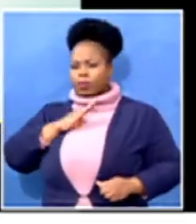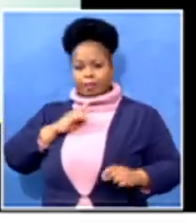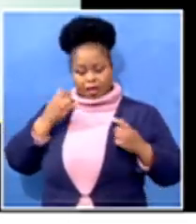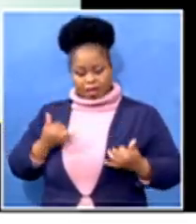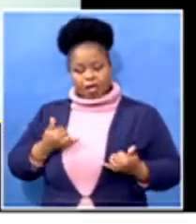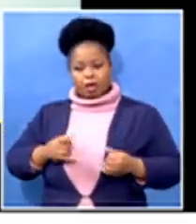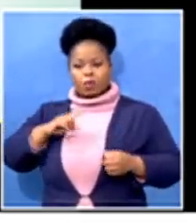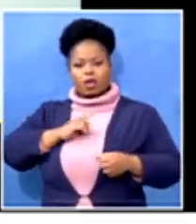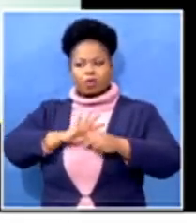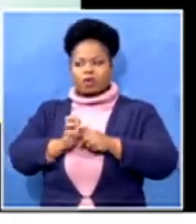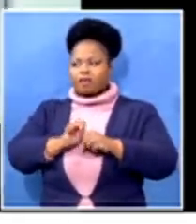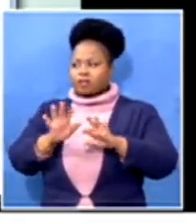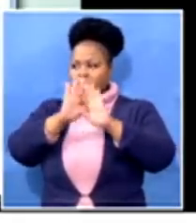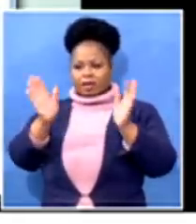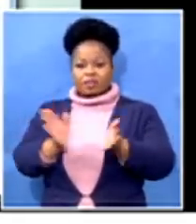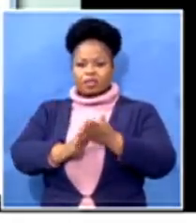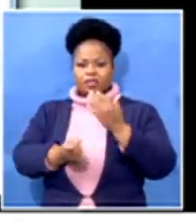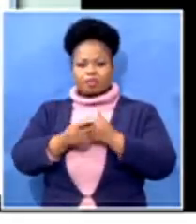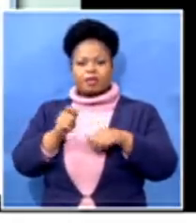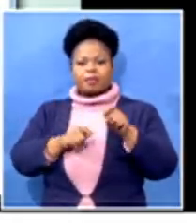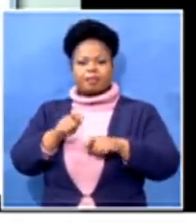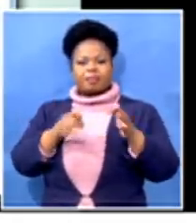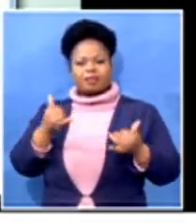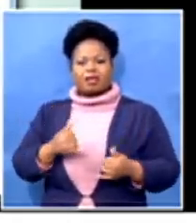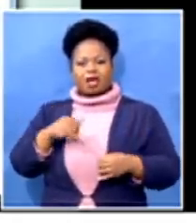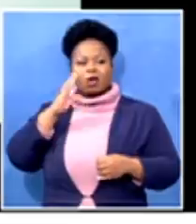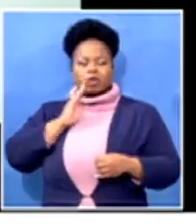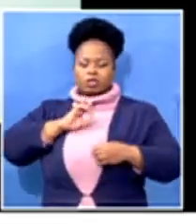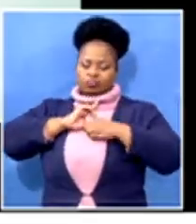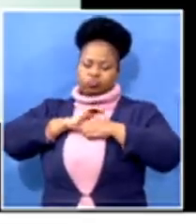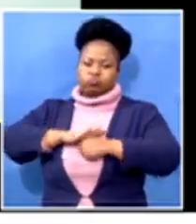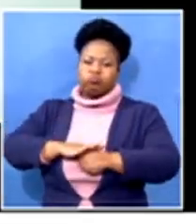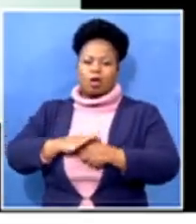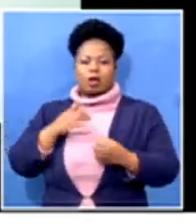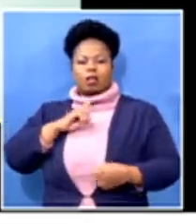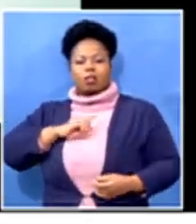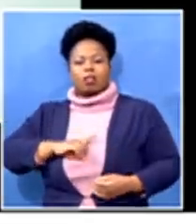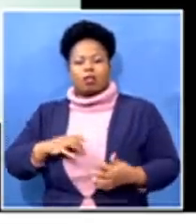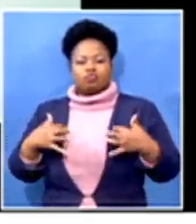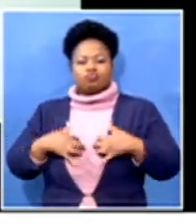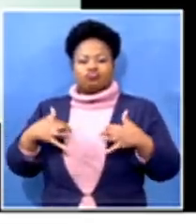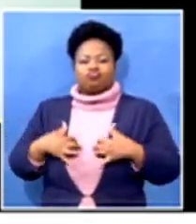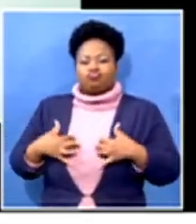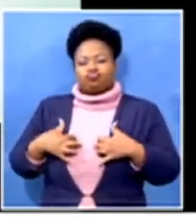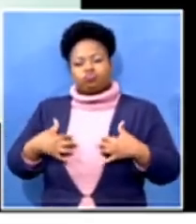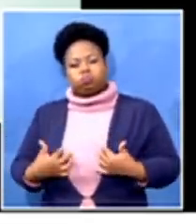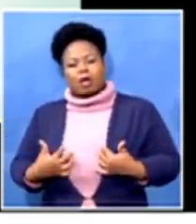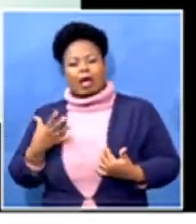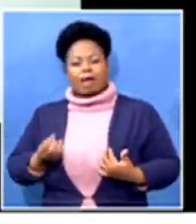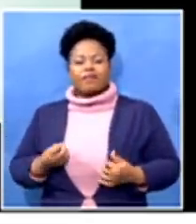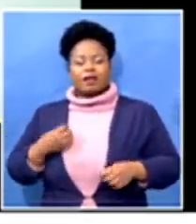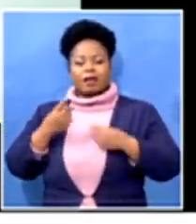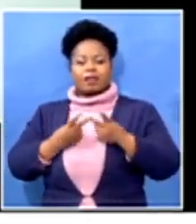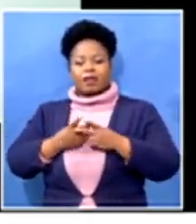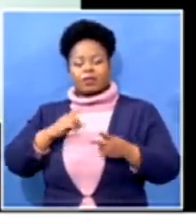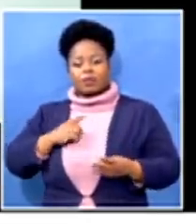virus and all of the things that have happened, people find themselves even more depressed, more anxious, stressed, overwhelmed, and just really